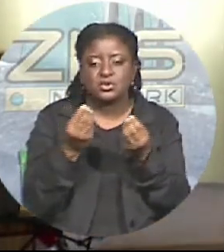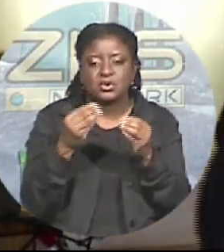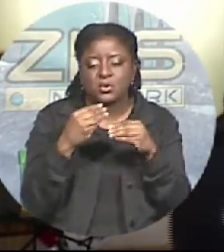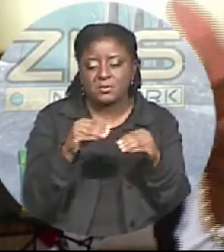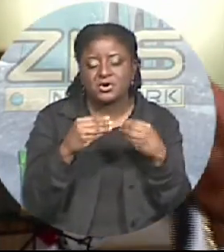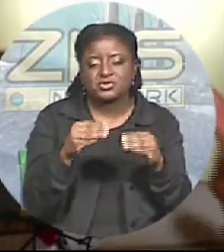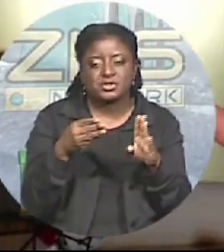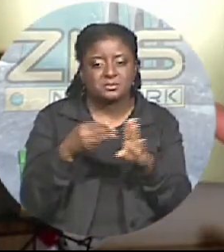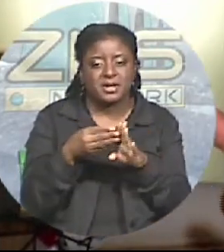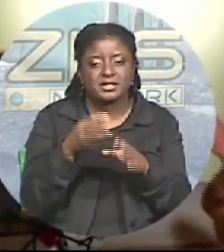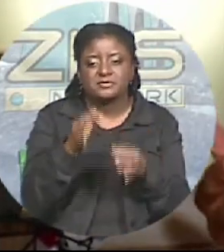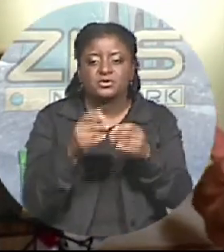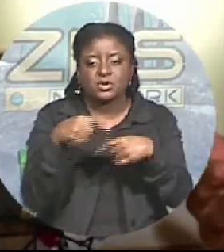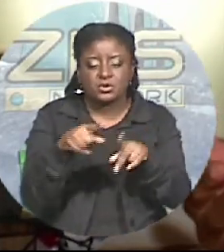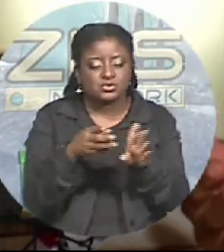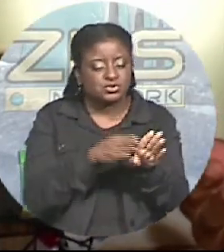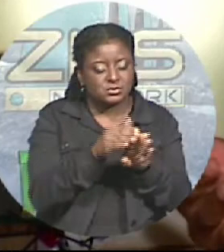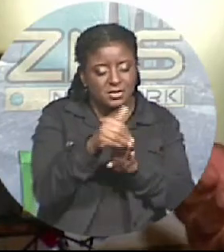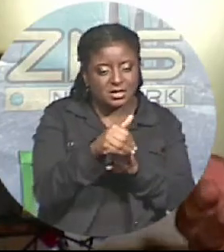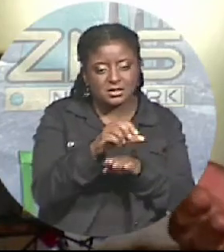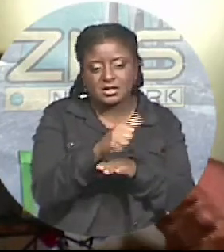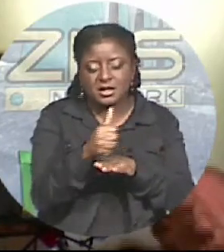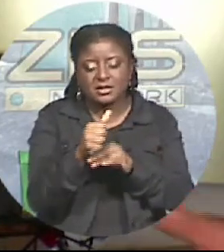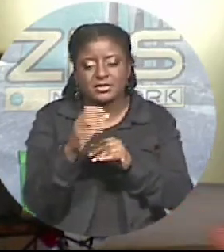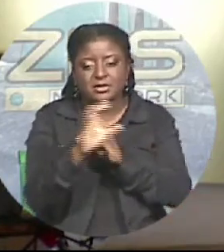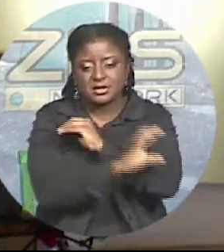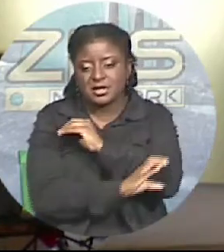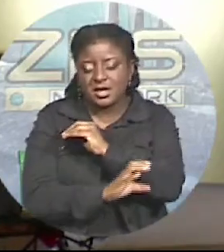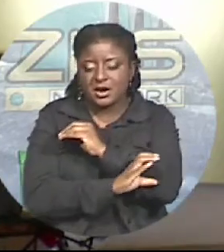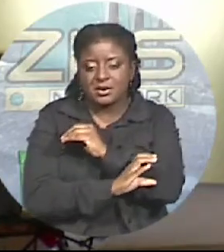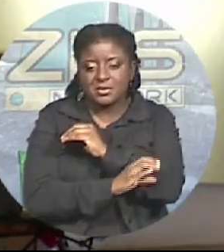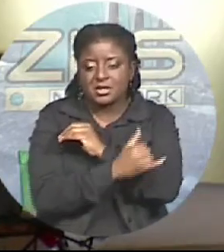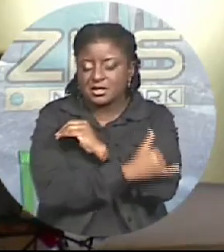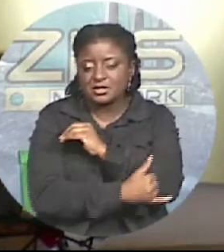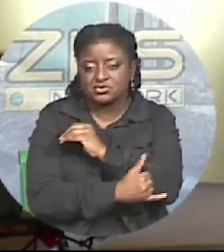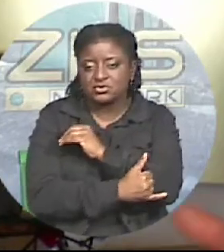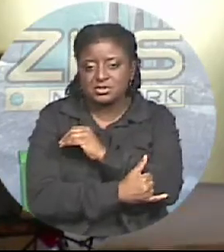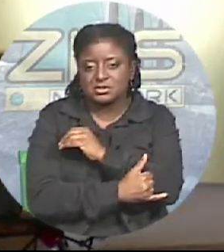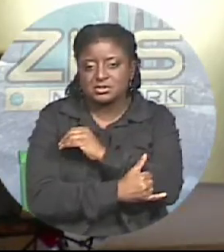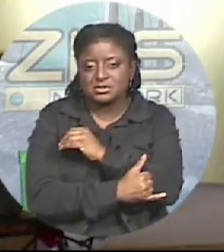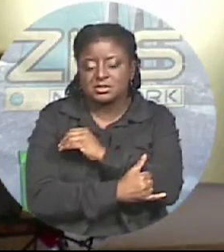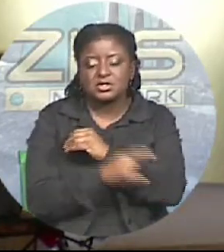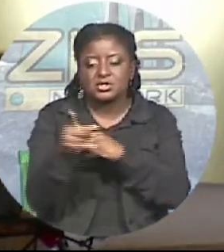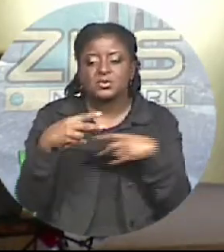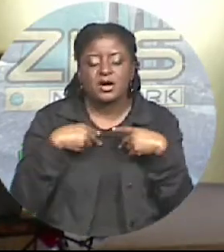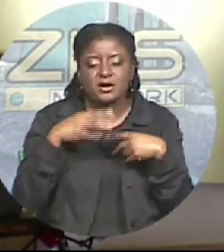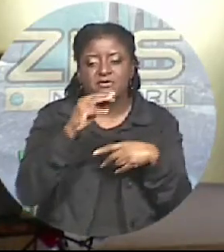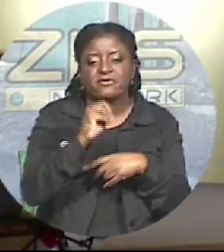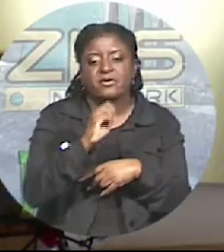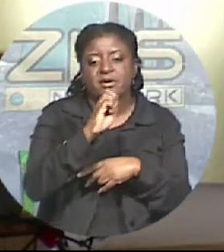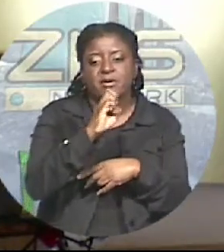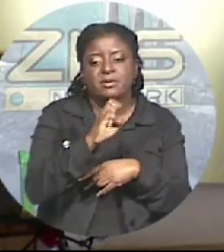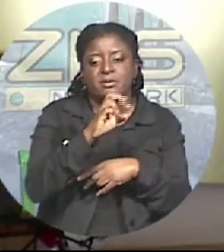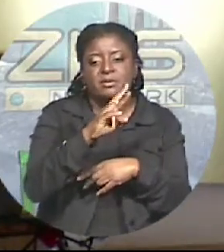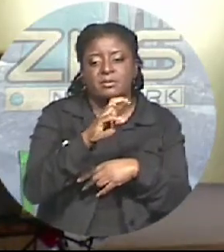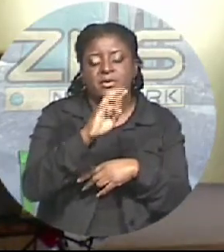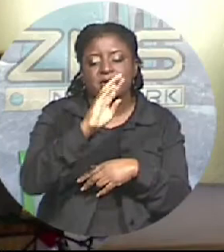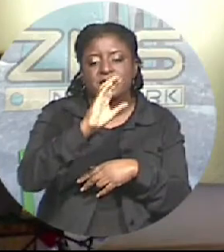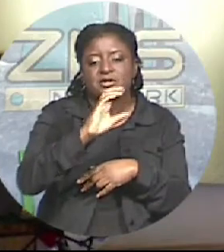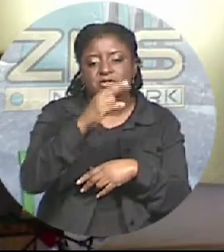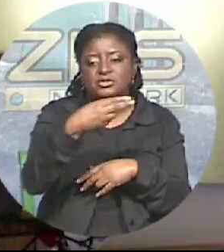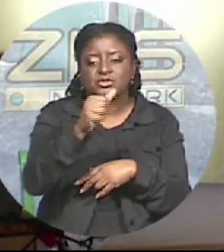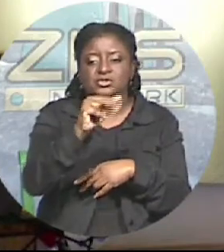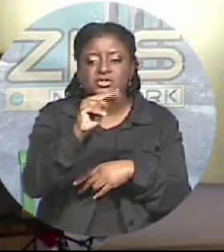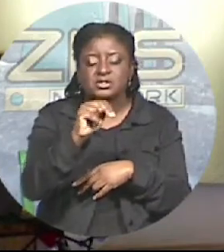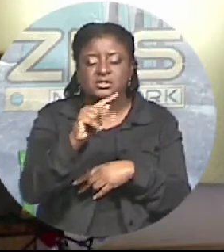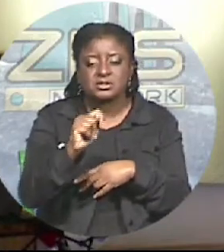if you go to other Caribbean countries, in addition to the commercial banks, you have merchant banks, banks which